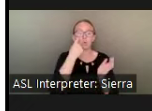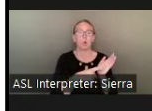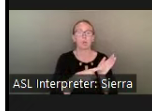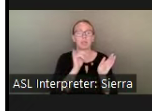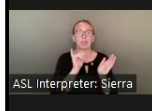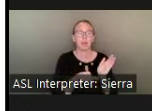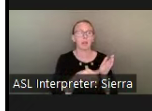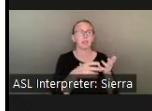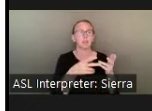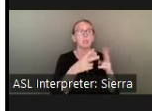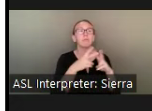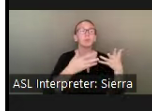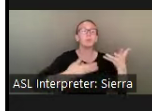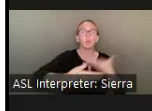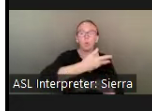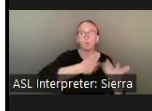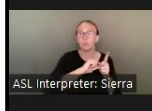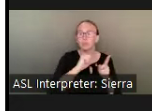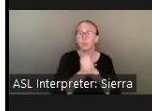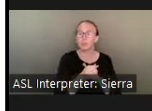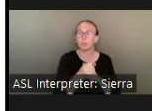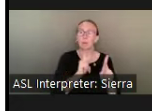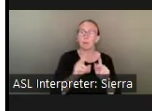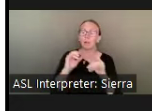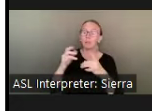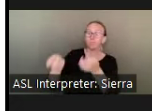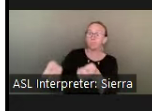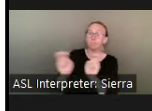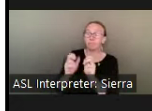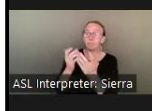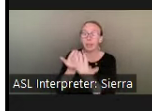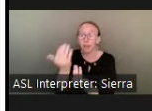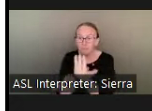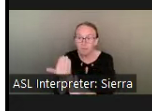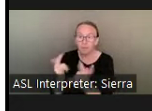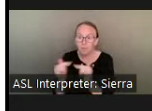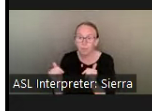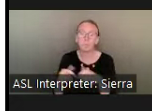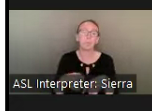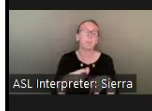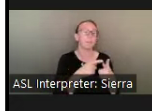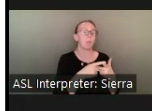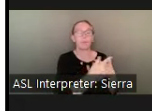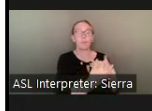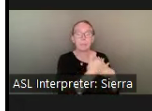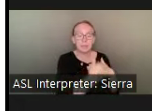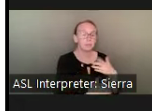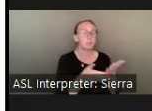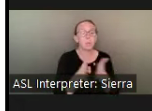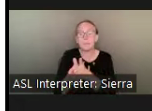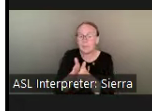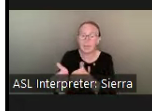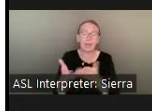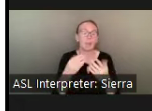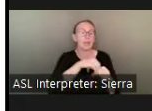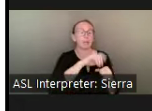seeing people around like a campfire or picnicking at the beach or in first class and the airplane, like they're usually talking, or